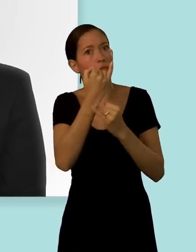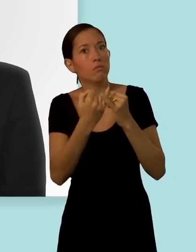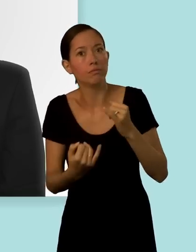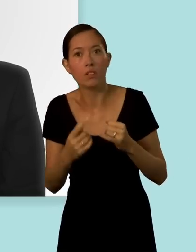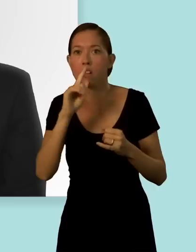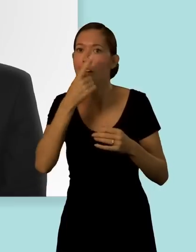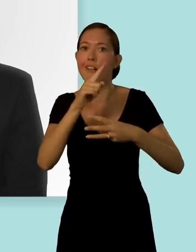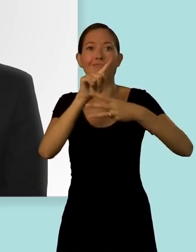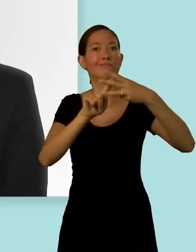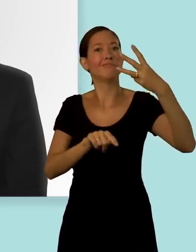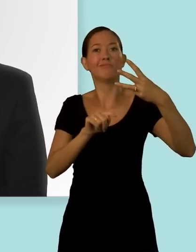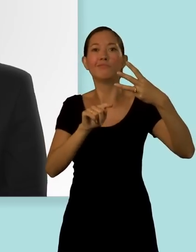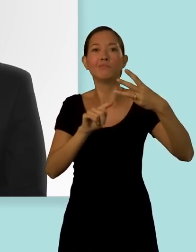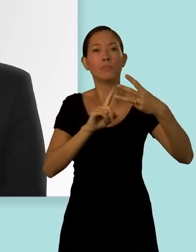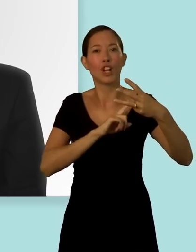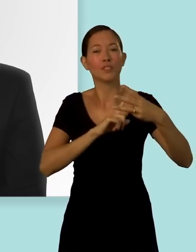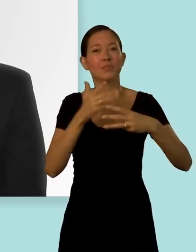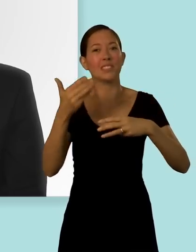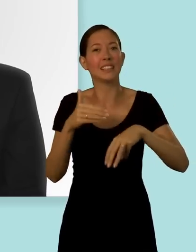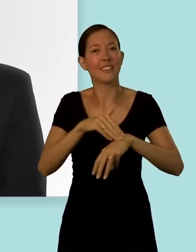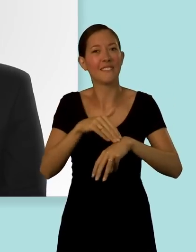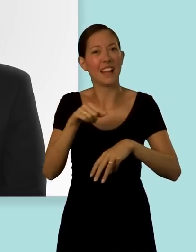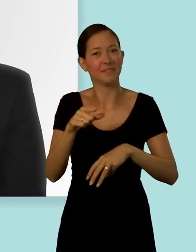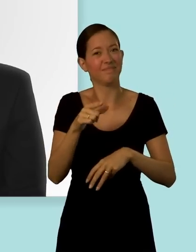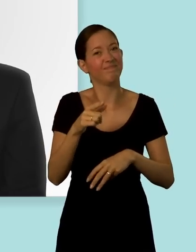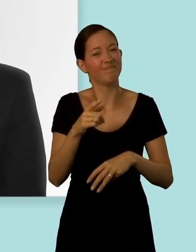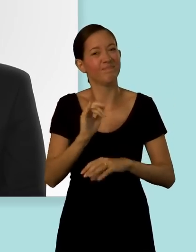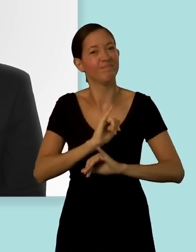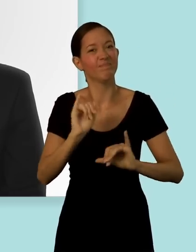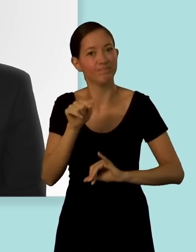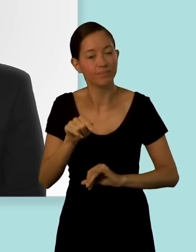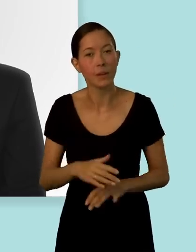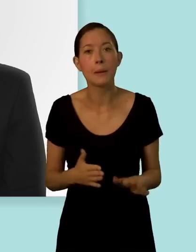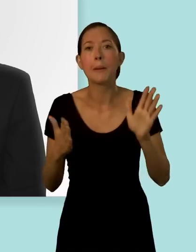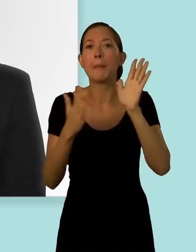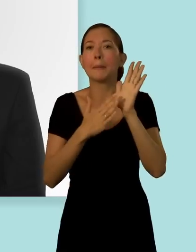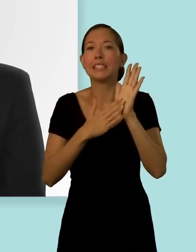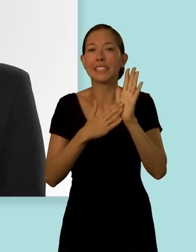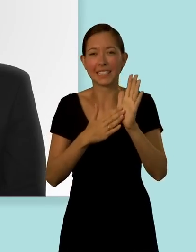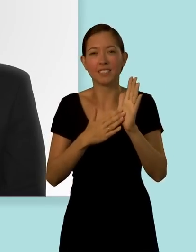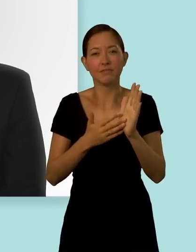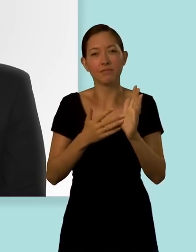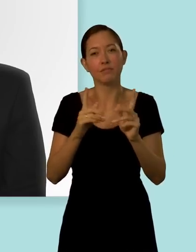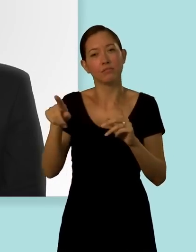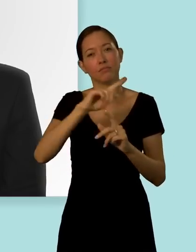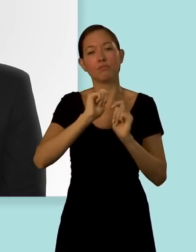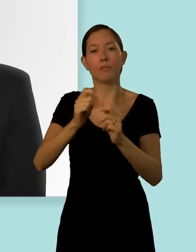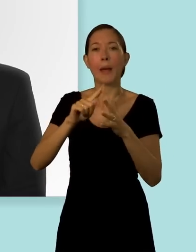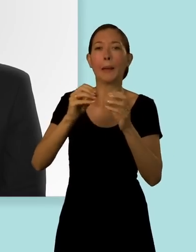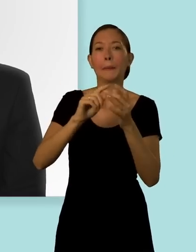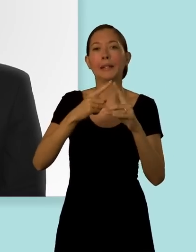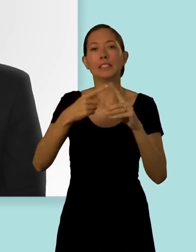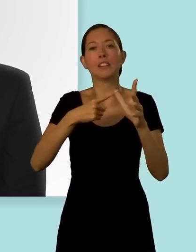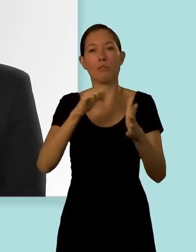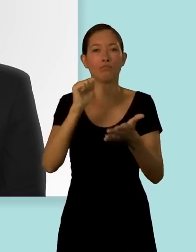about, perhaps because of side effects, might be offered memantine, known as the brand name Ebixa. It's also become more common